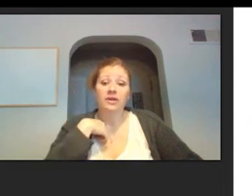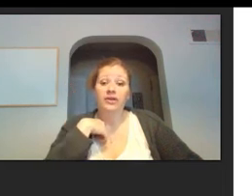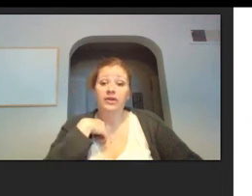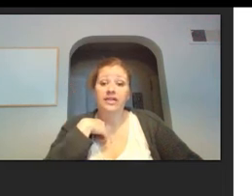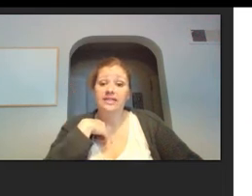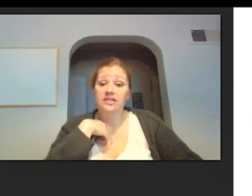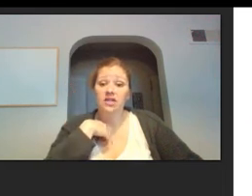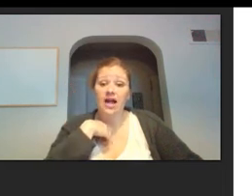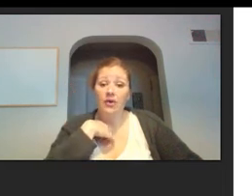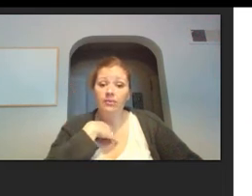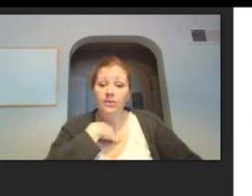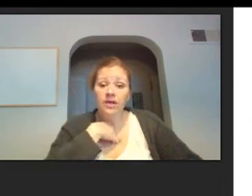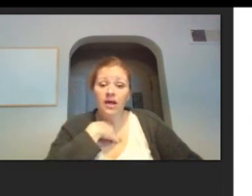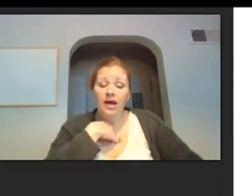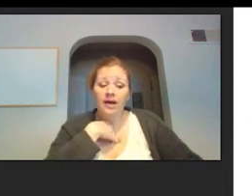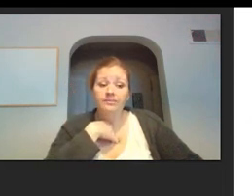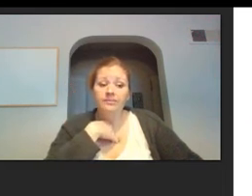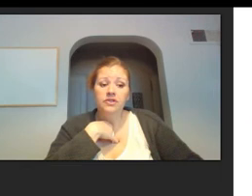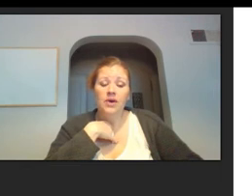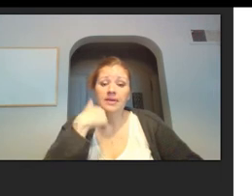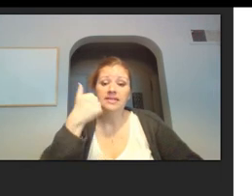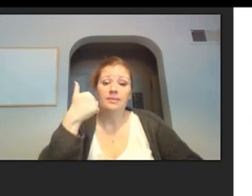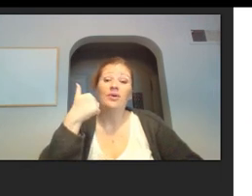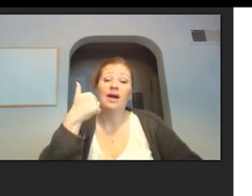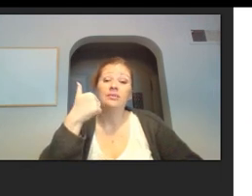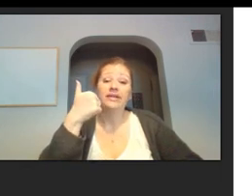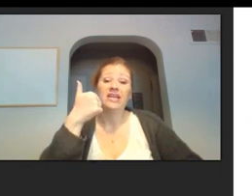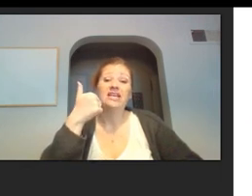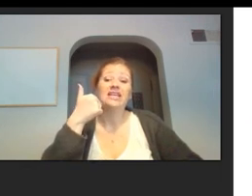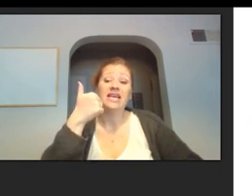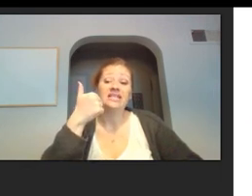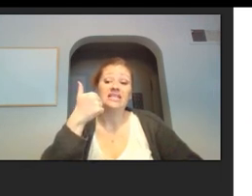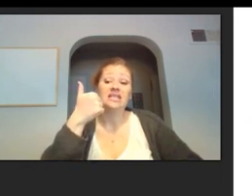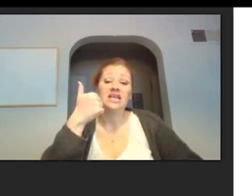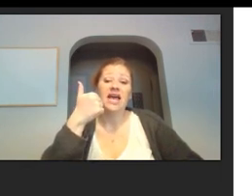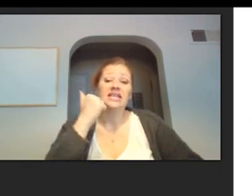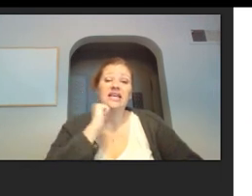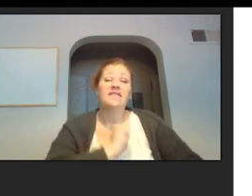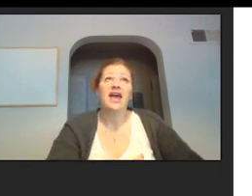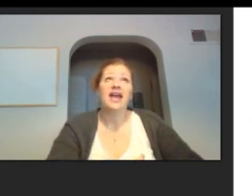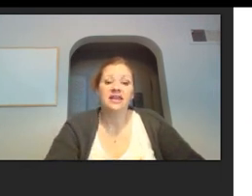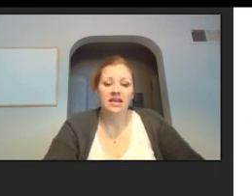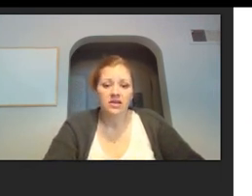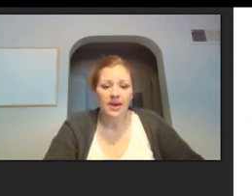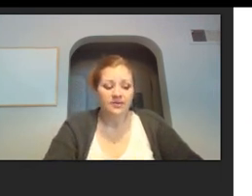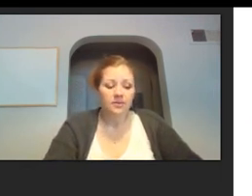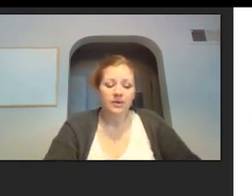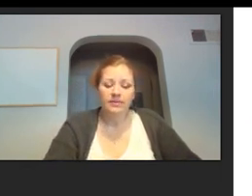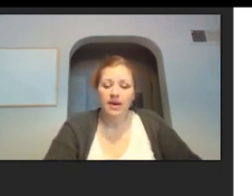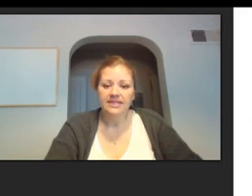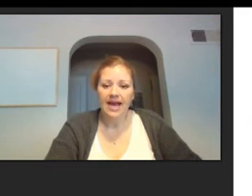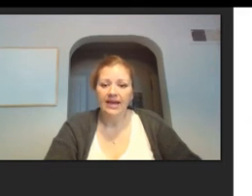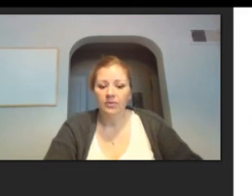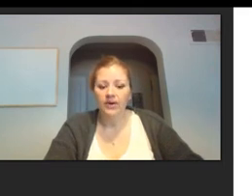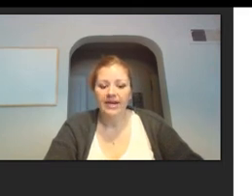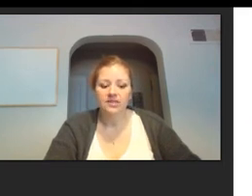work with a brother and a sister at home. So I'm going to say probably yes. And if anything, you have to work with mom